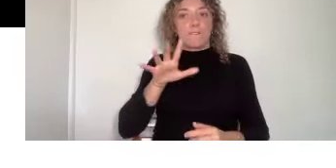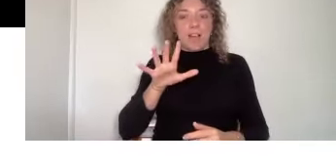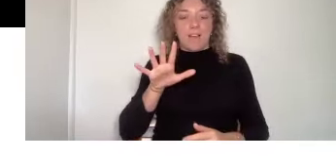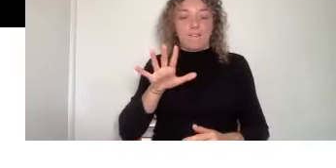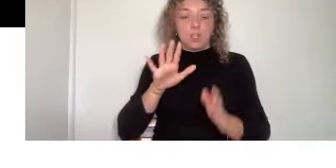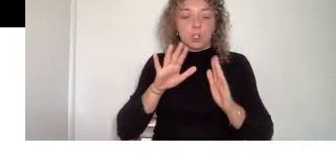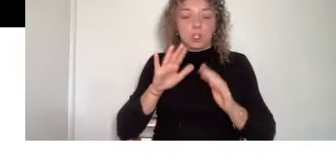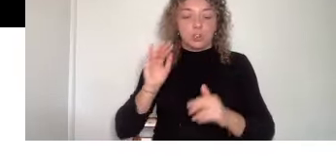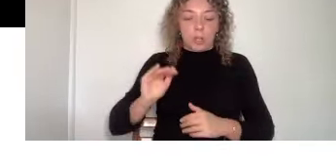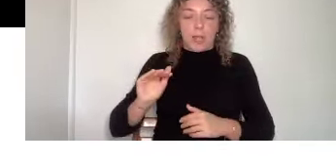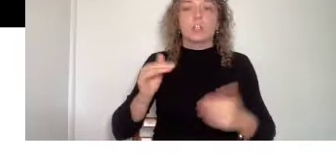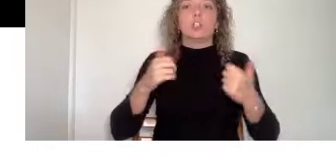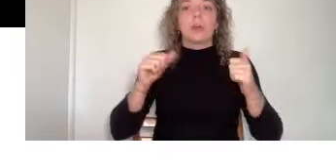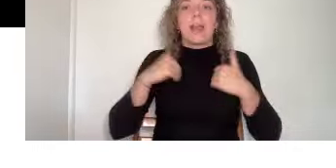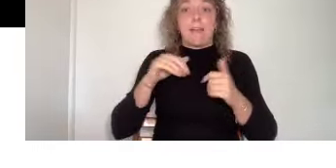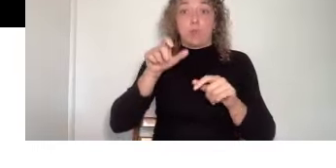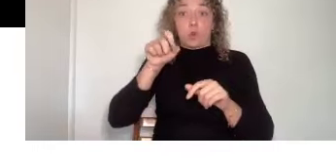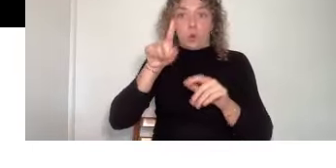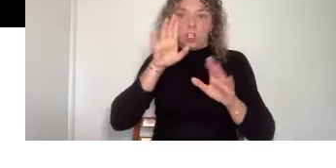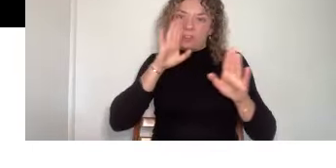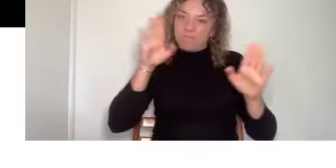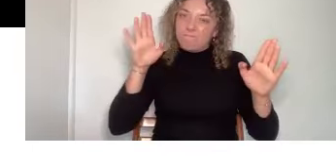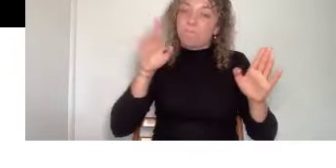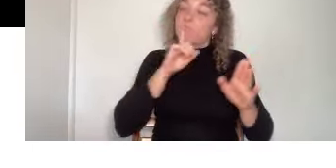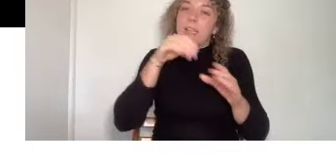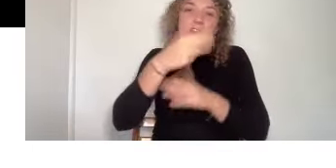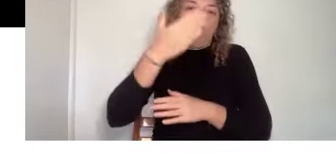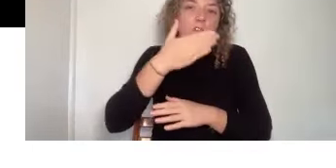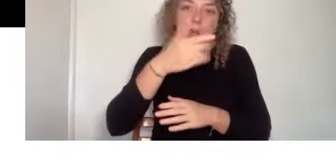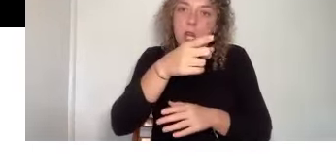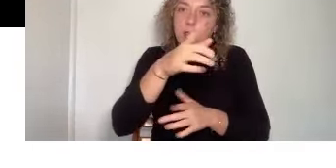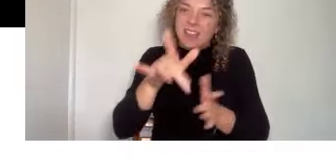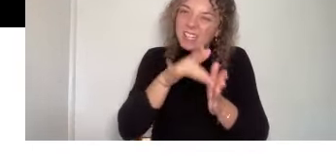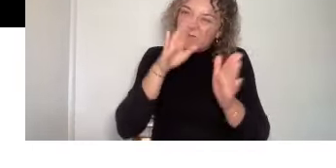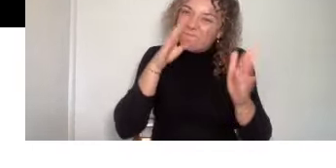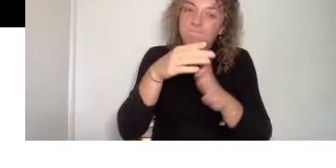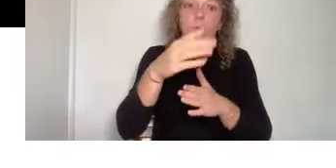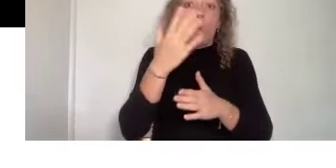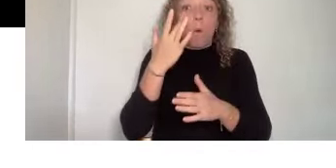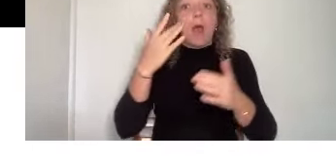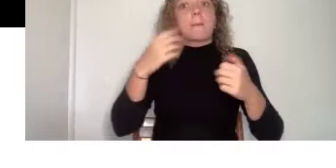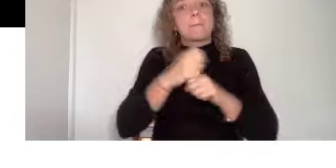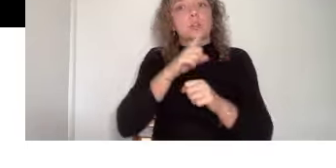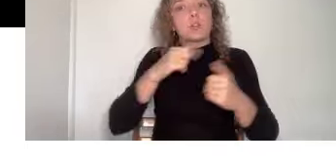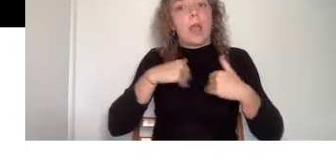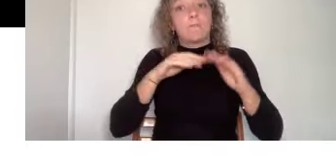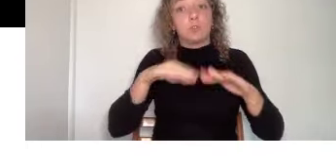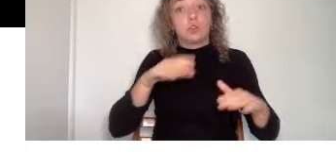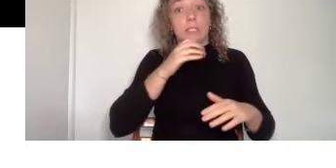to have these questions be center and forefront so that we have children ages 0 to 5 focused on.